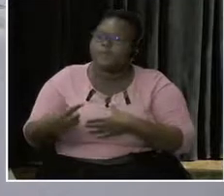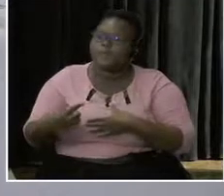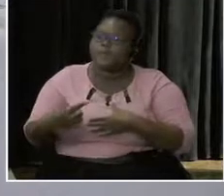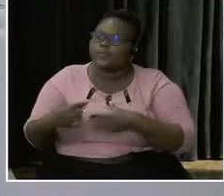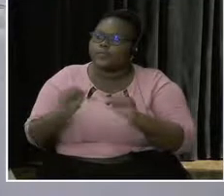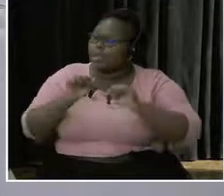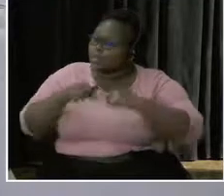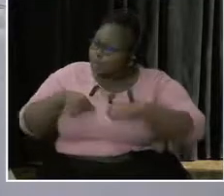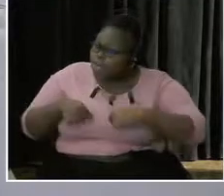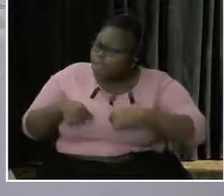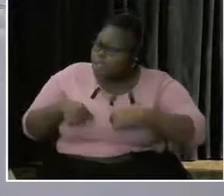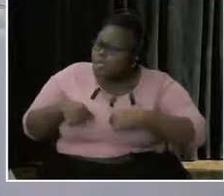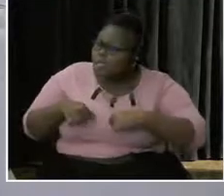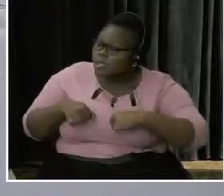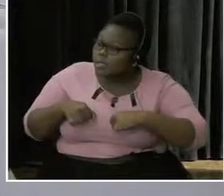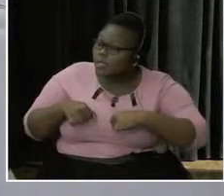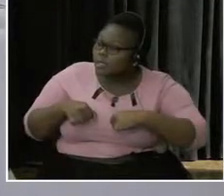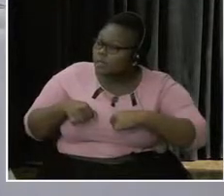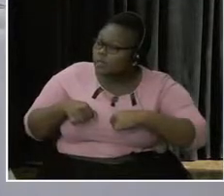recommendation agreed?